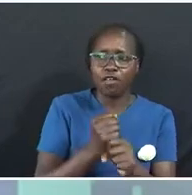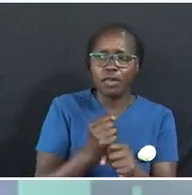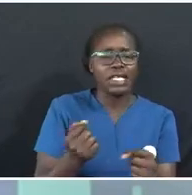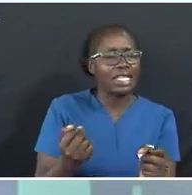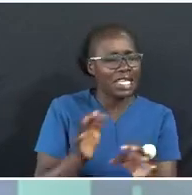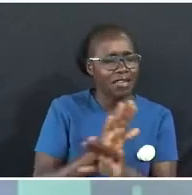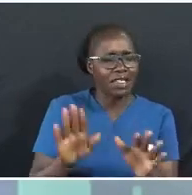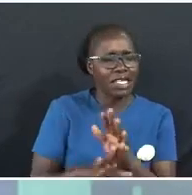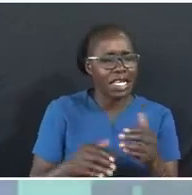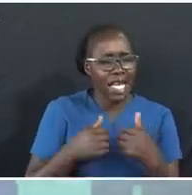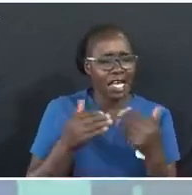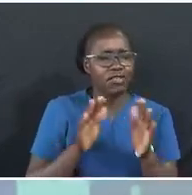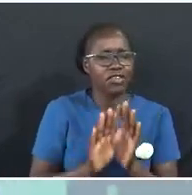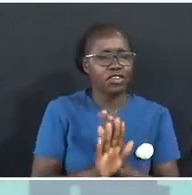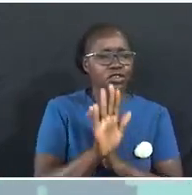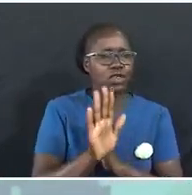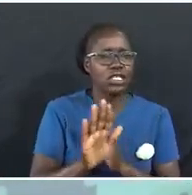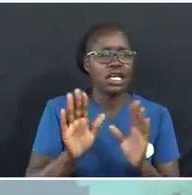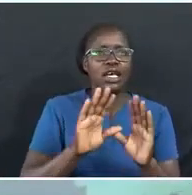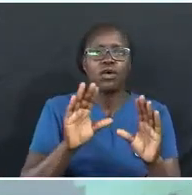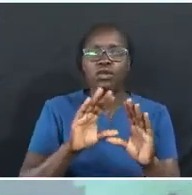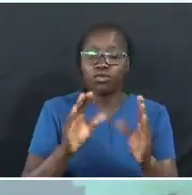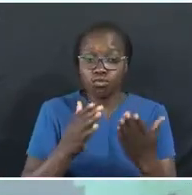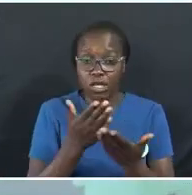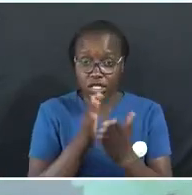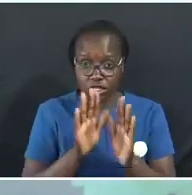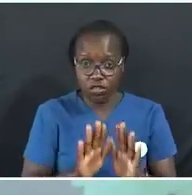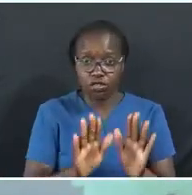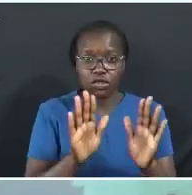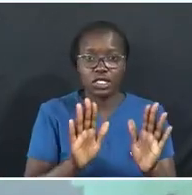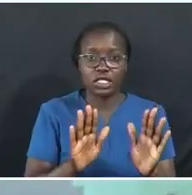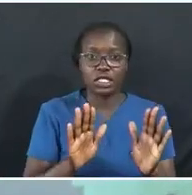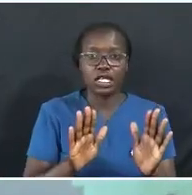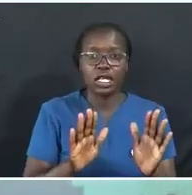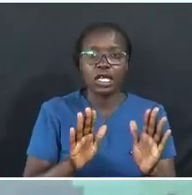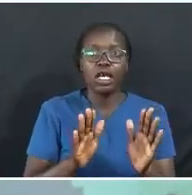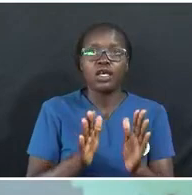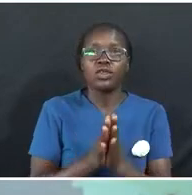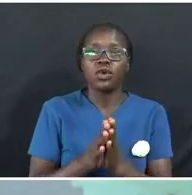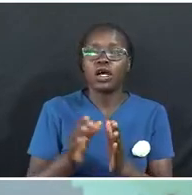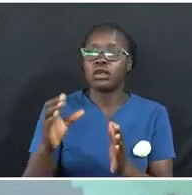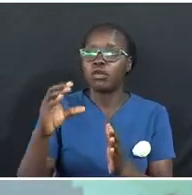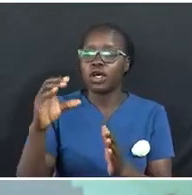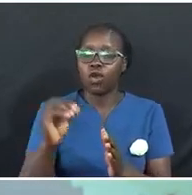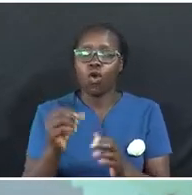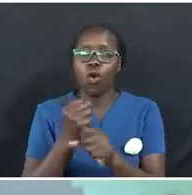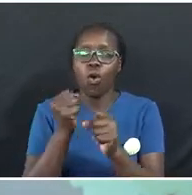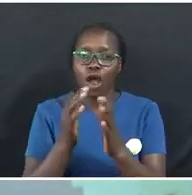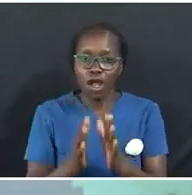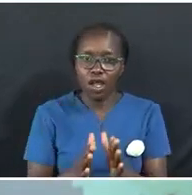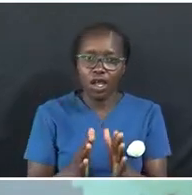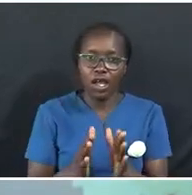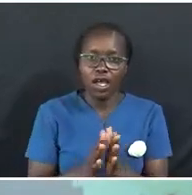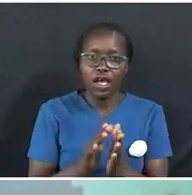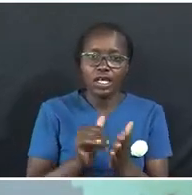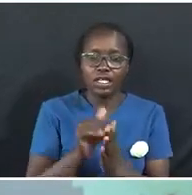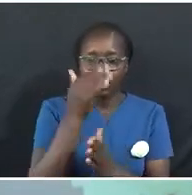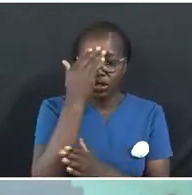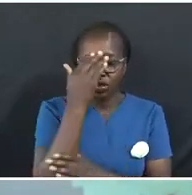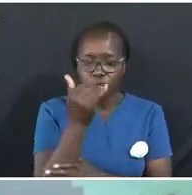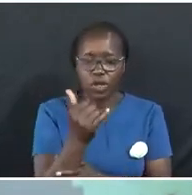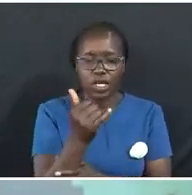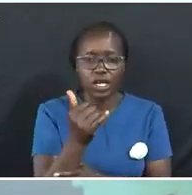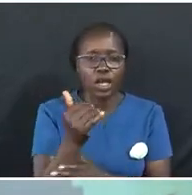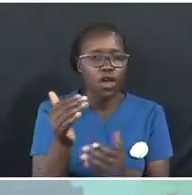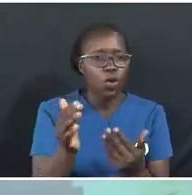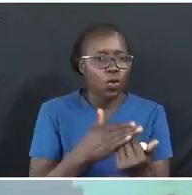yours. This work is yours. My father has now become your father. And that's why